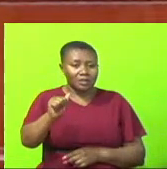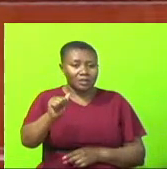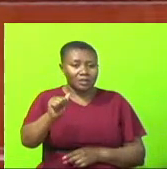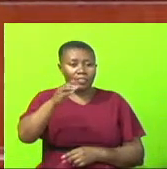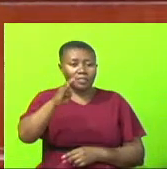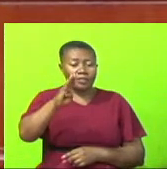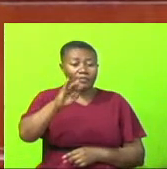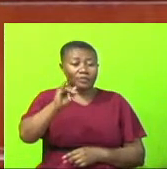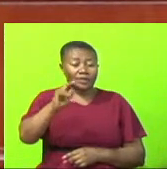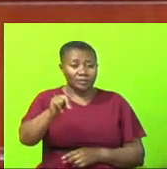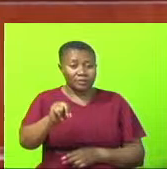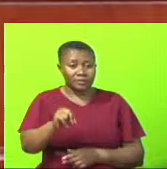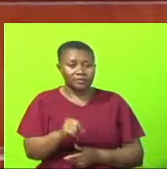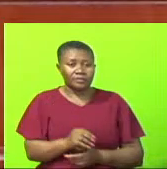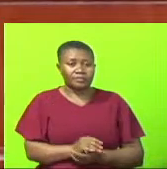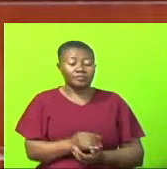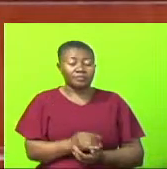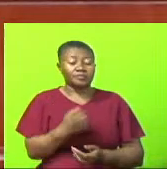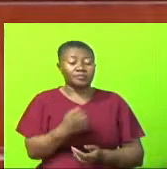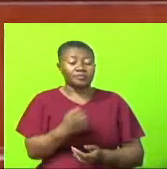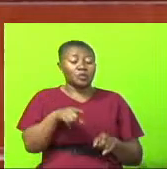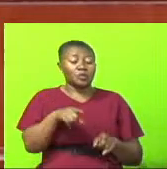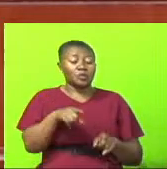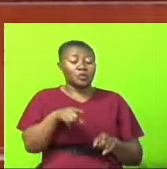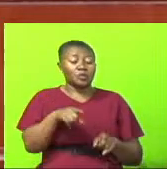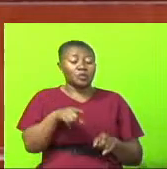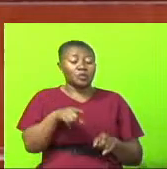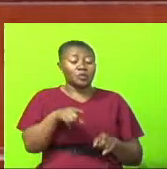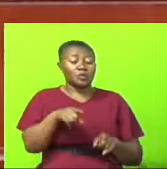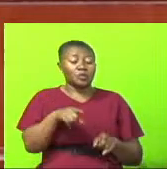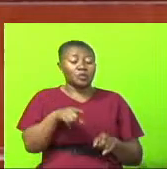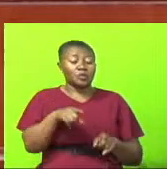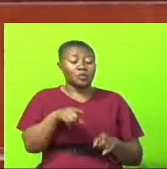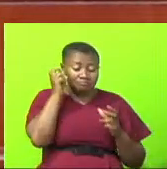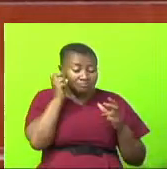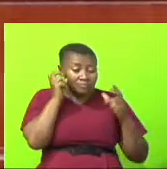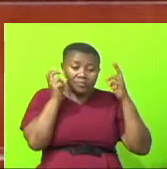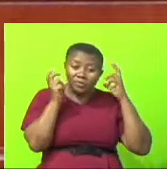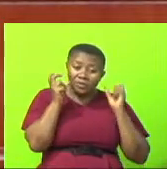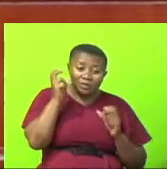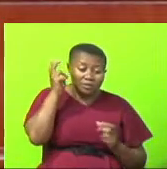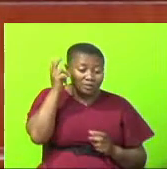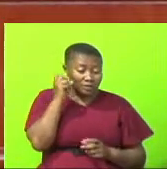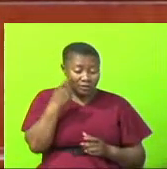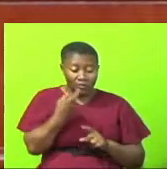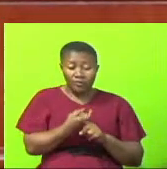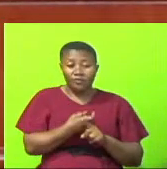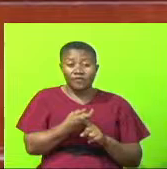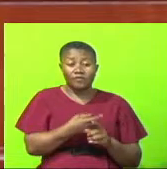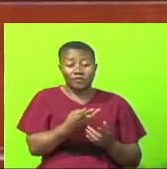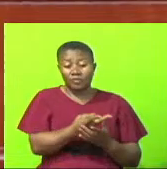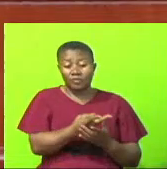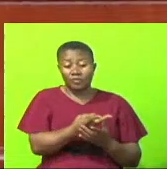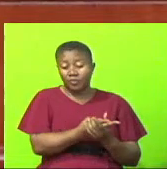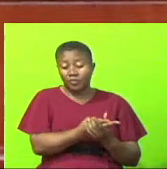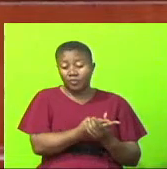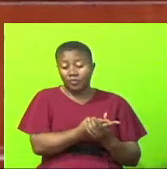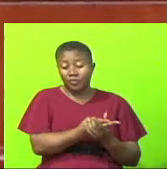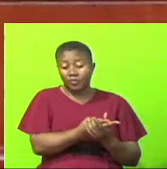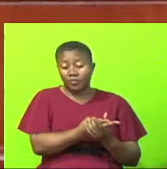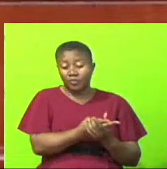I also listened to the comments on the proper